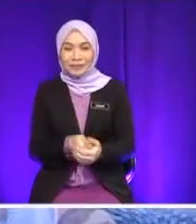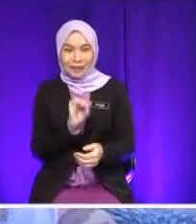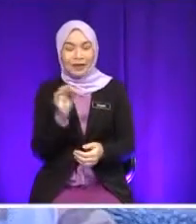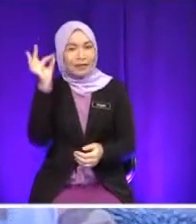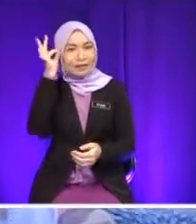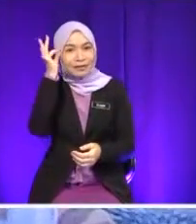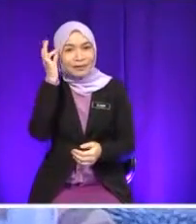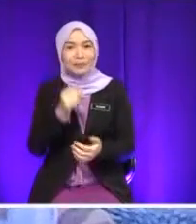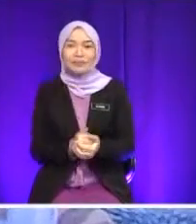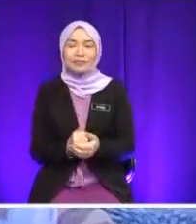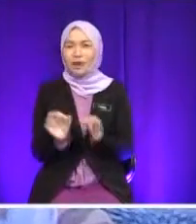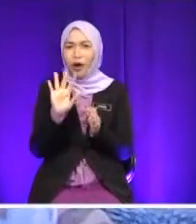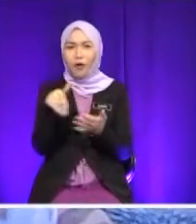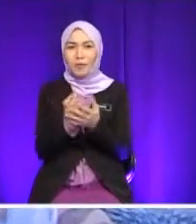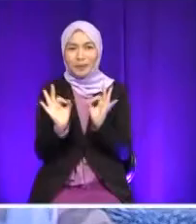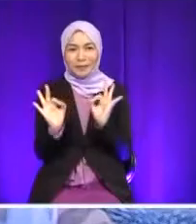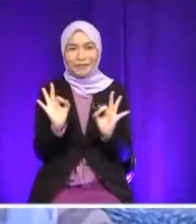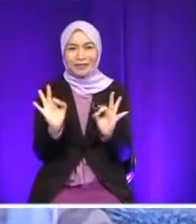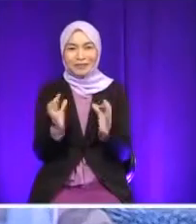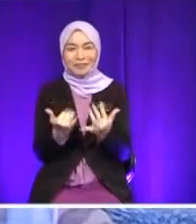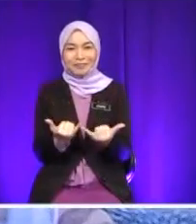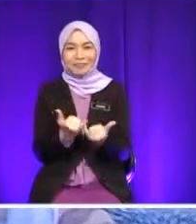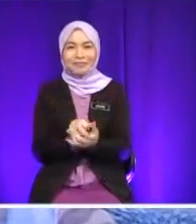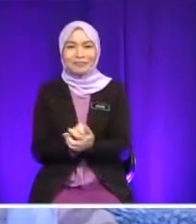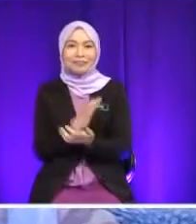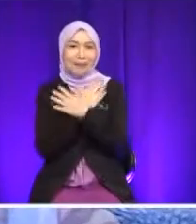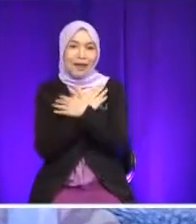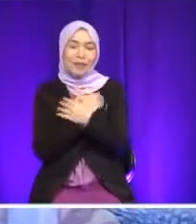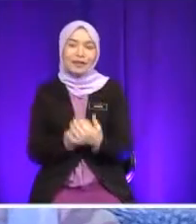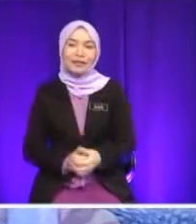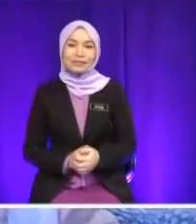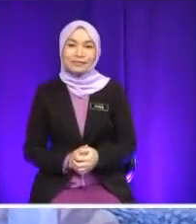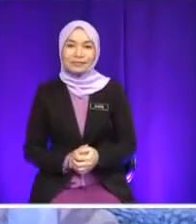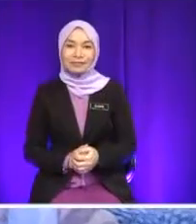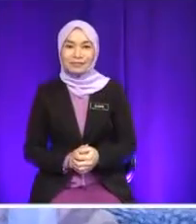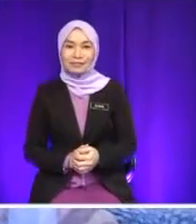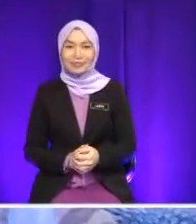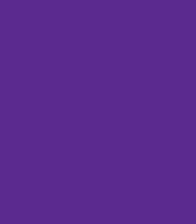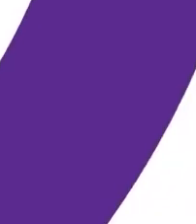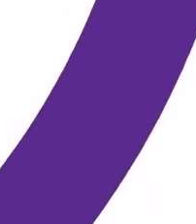short break. So what we're going to do is we're going to take a little break. And back to you for Upper Form on Didik TV KPM.